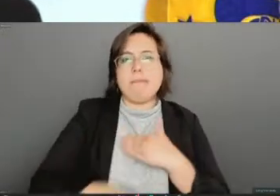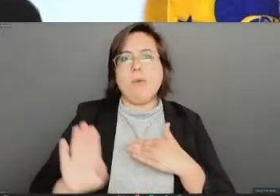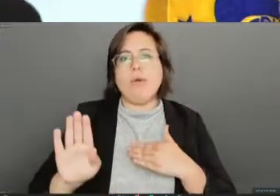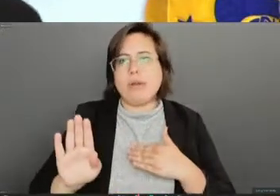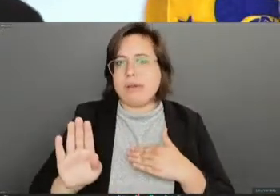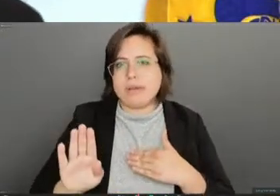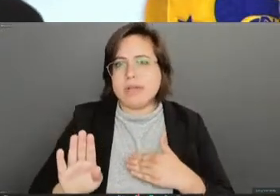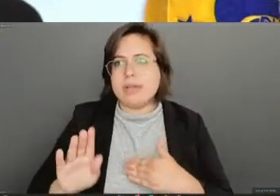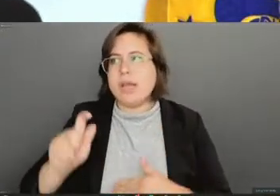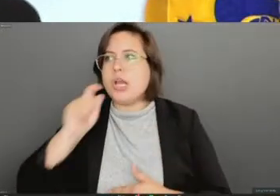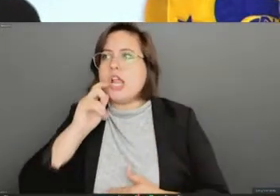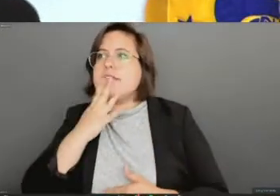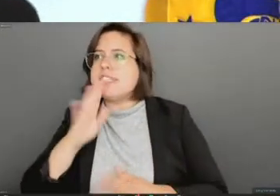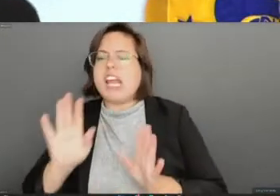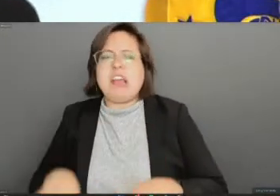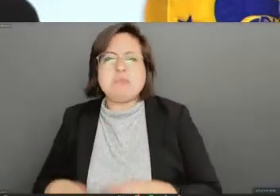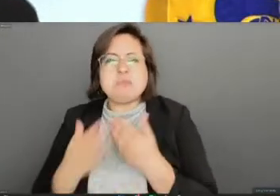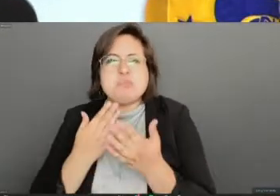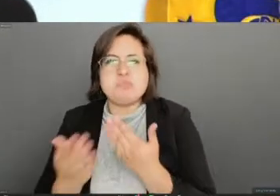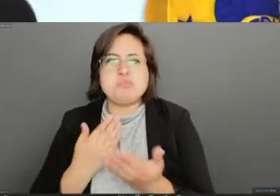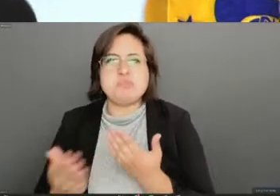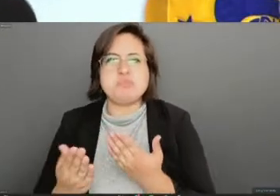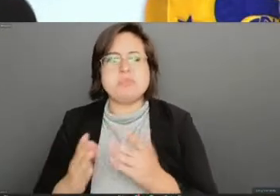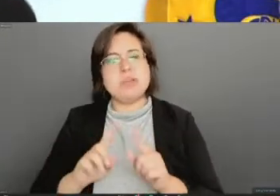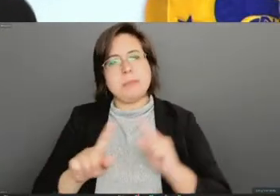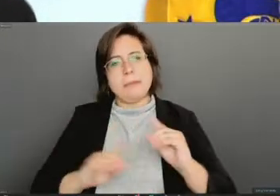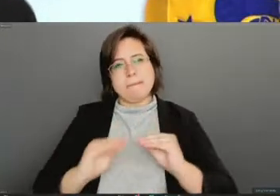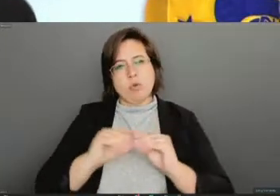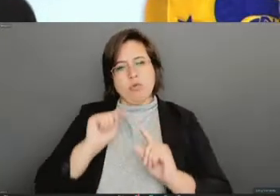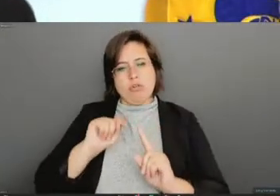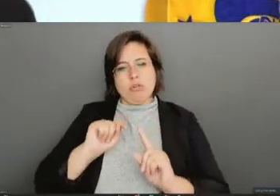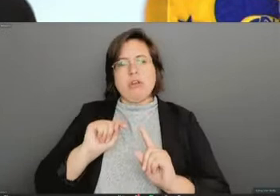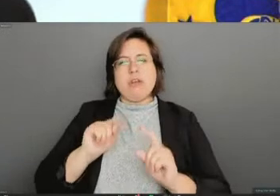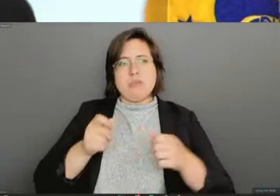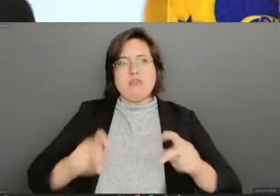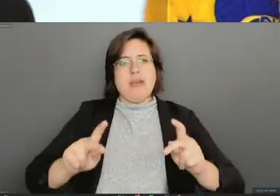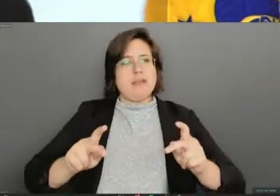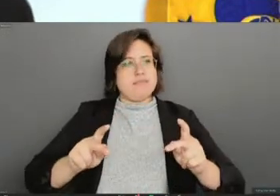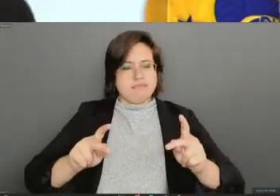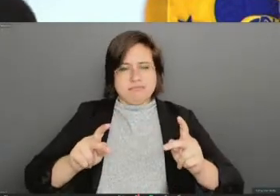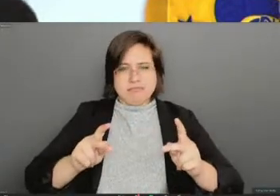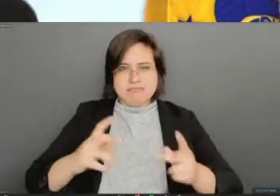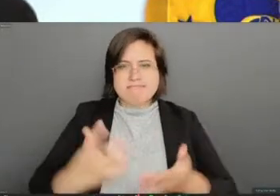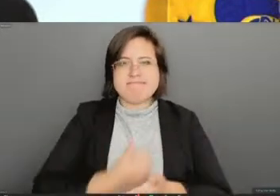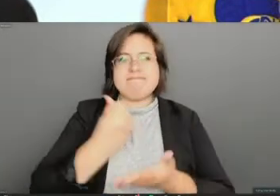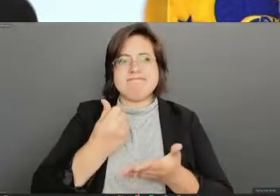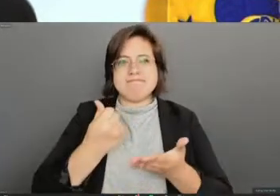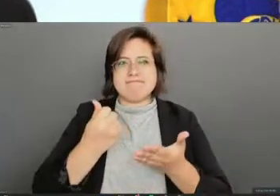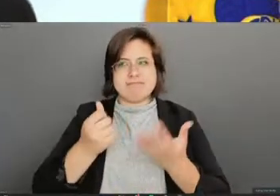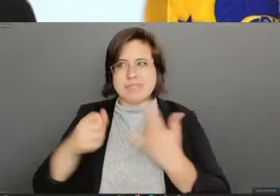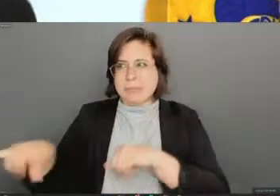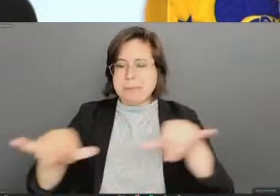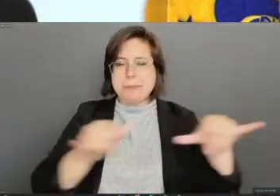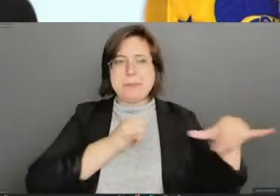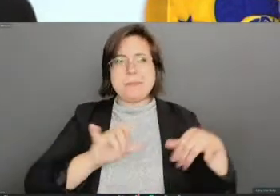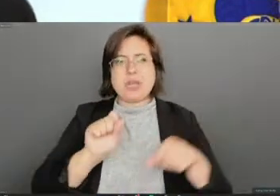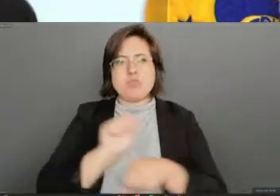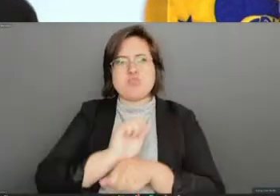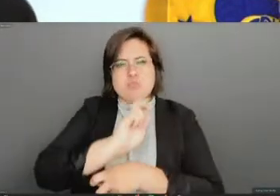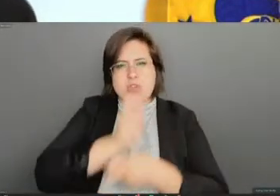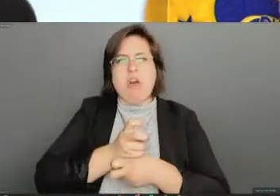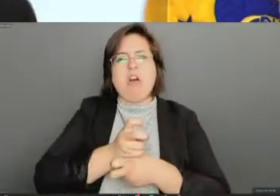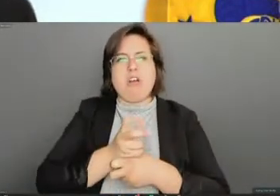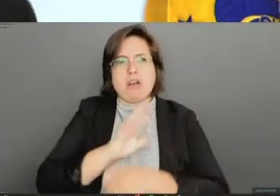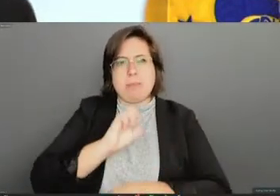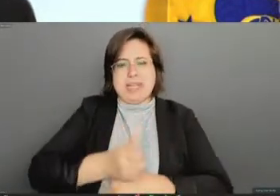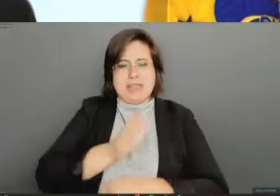what the color of their skin was, but more so given opportunities that would allow them to work hard, to succeed based on their